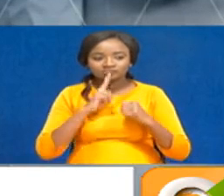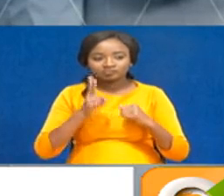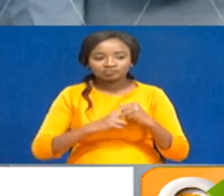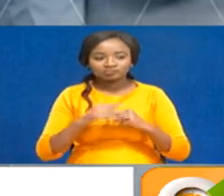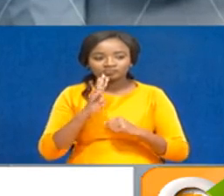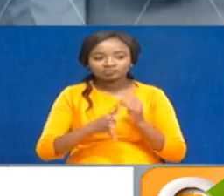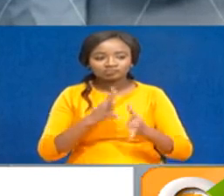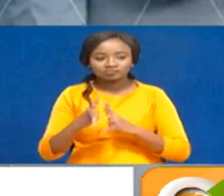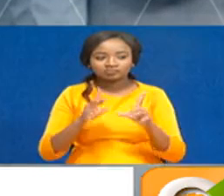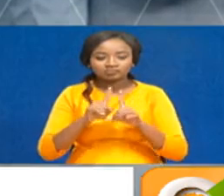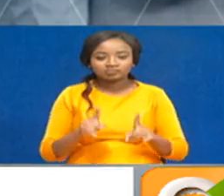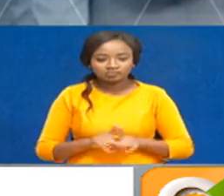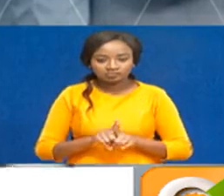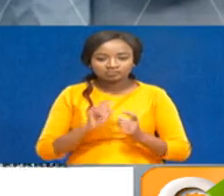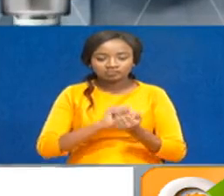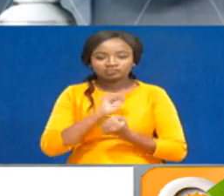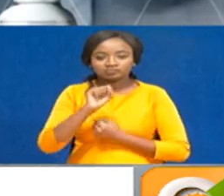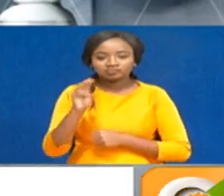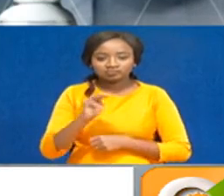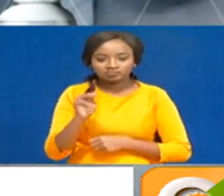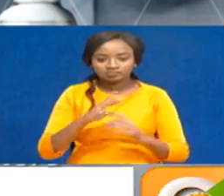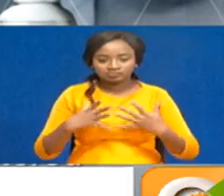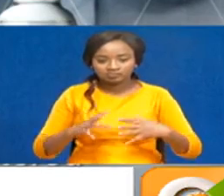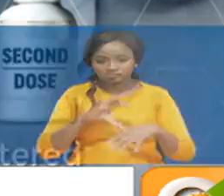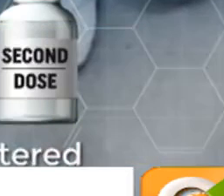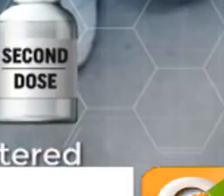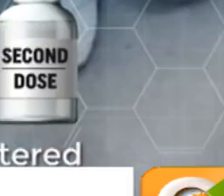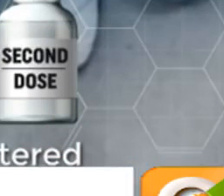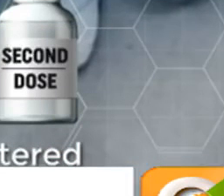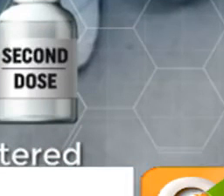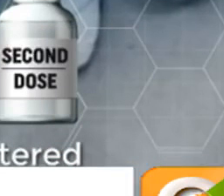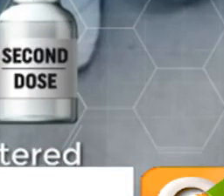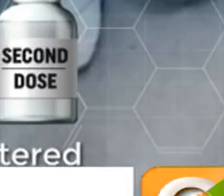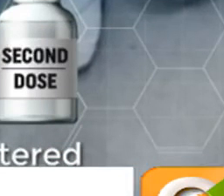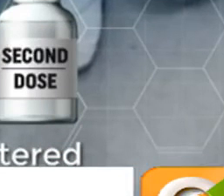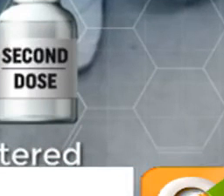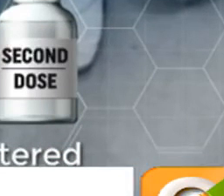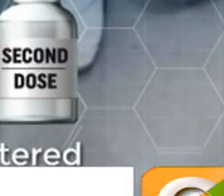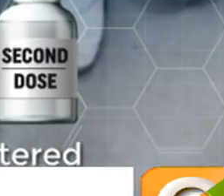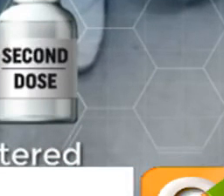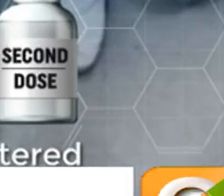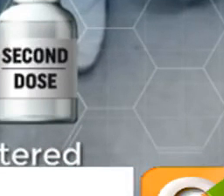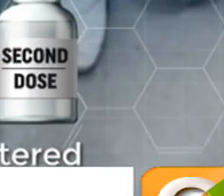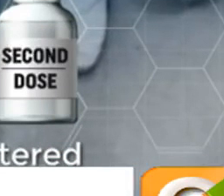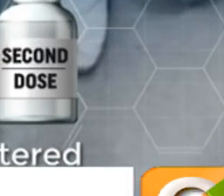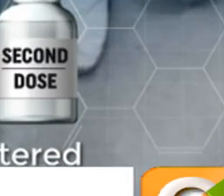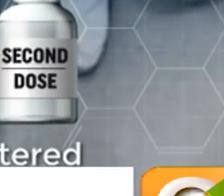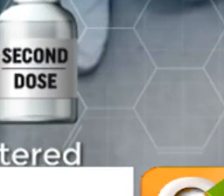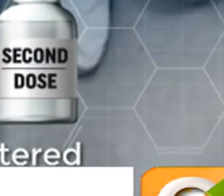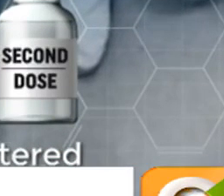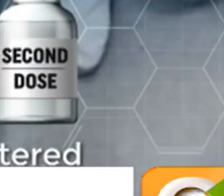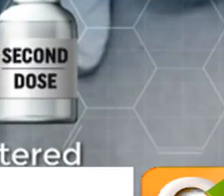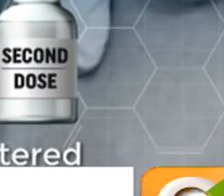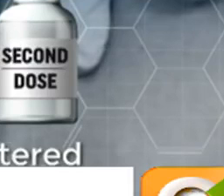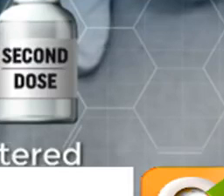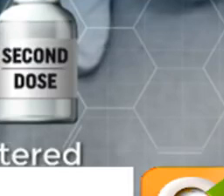302,744. Now, over 15 million vaccines have been administered. Of that, 7.3 million are first doses, while 6.9 million people